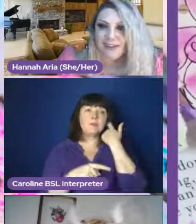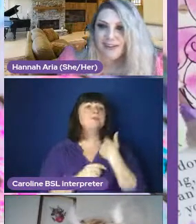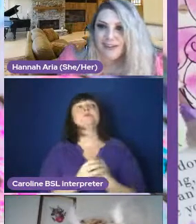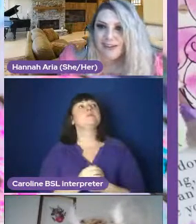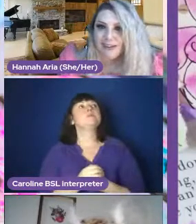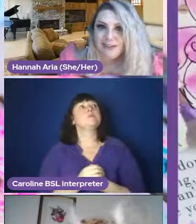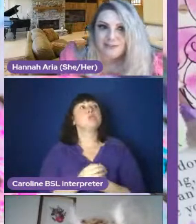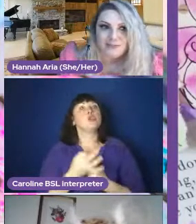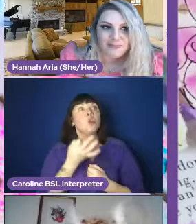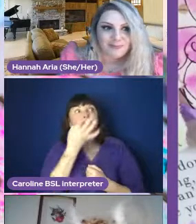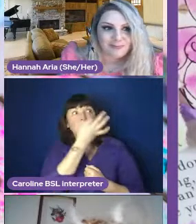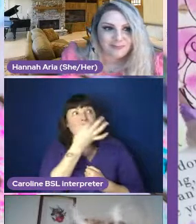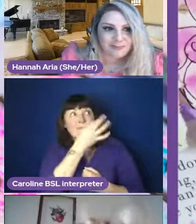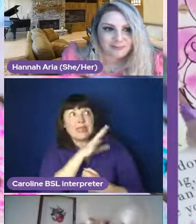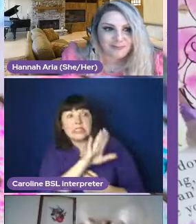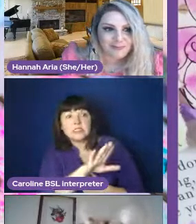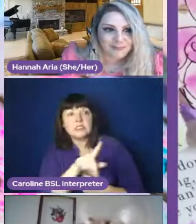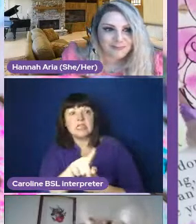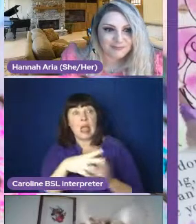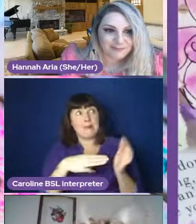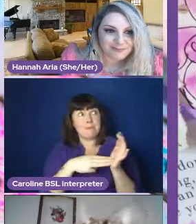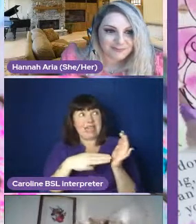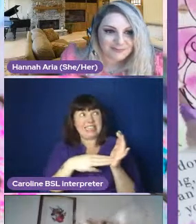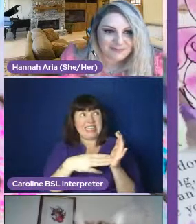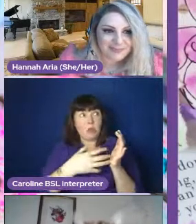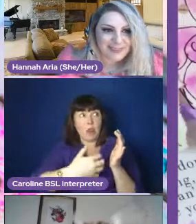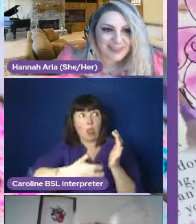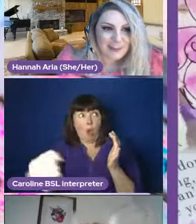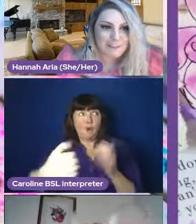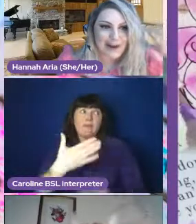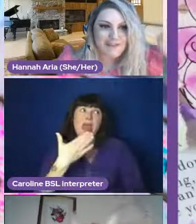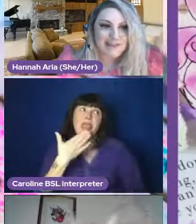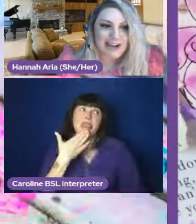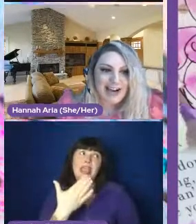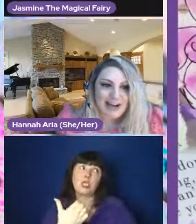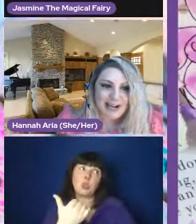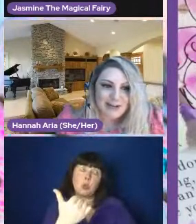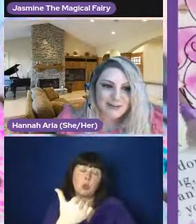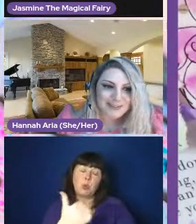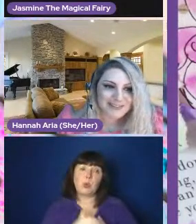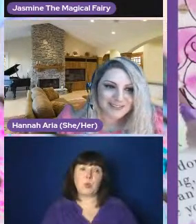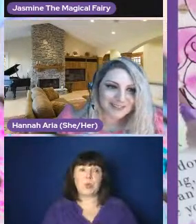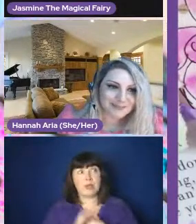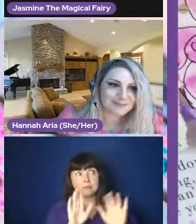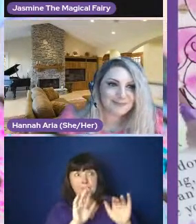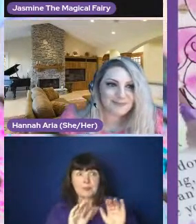hi, Mandy. Sorry, I'm just going to remove you from the screen. Thank you so much for talking.